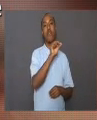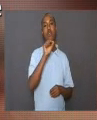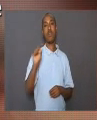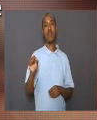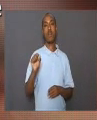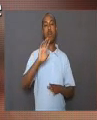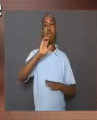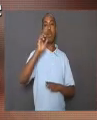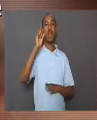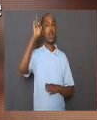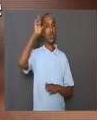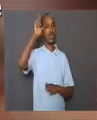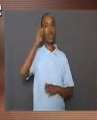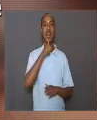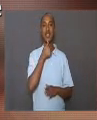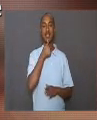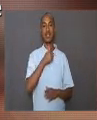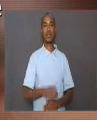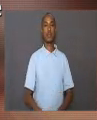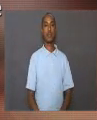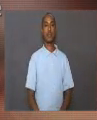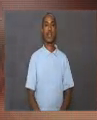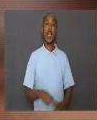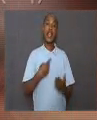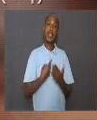acceptor and therefore a Lewis acid.